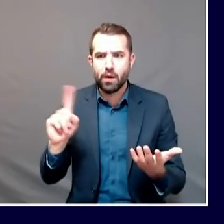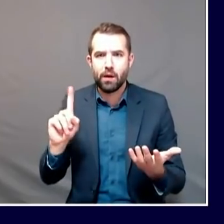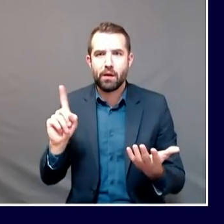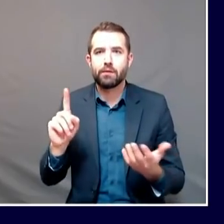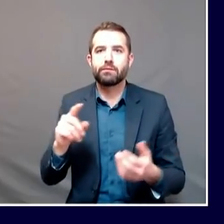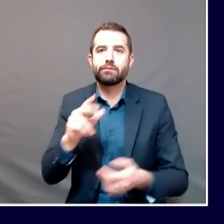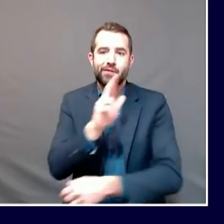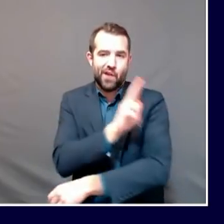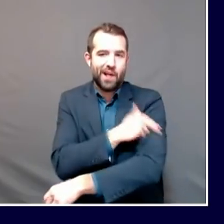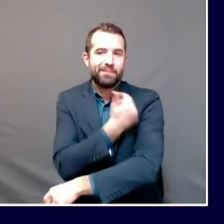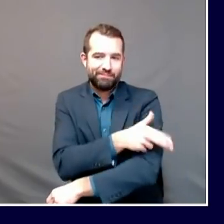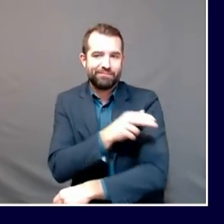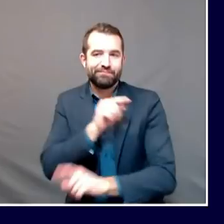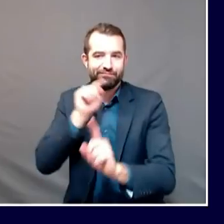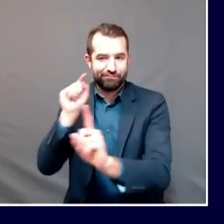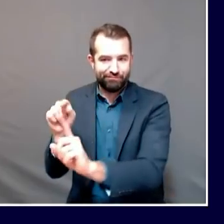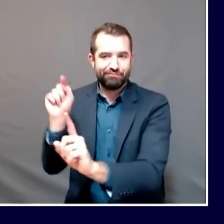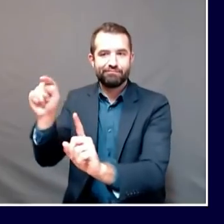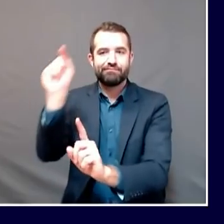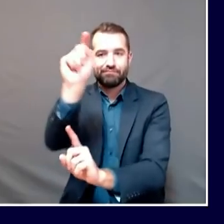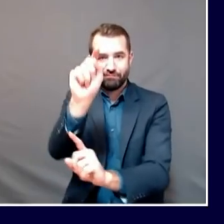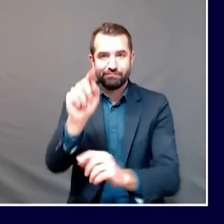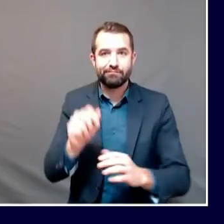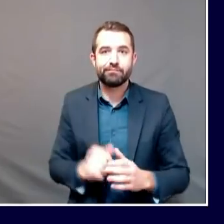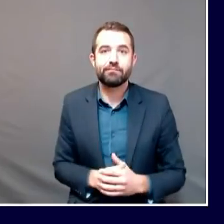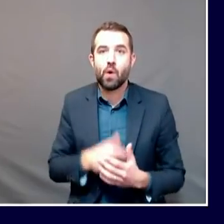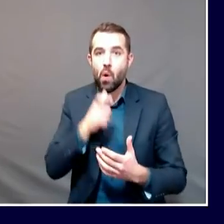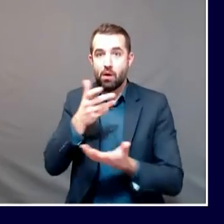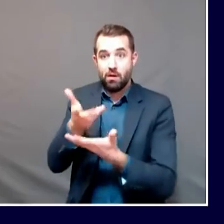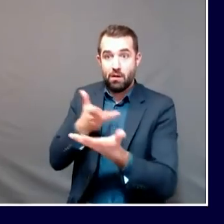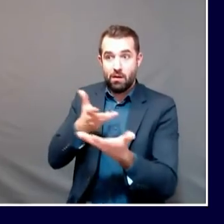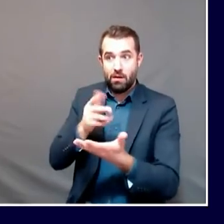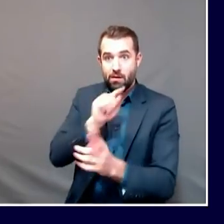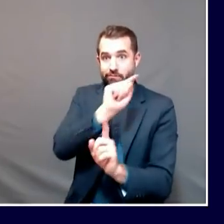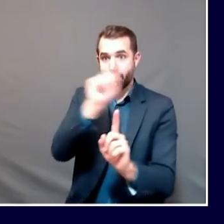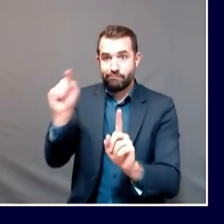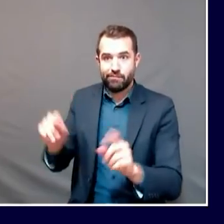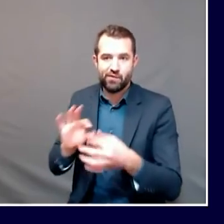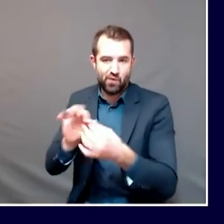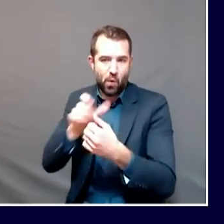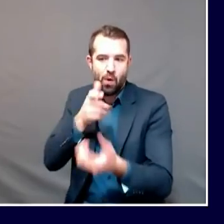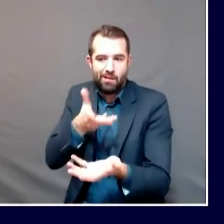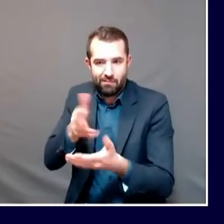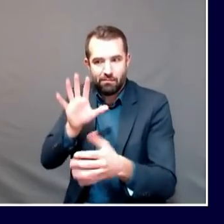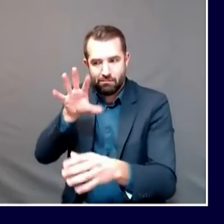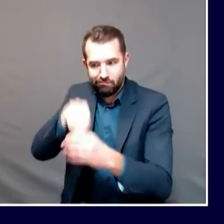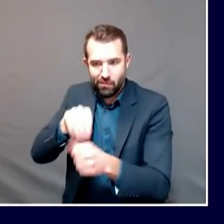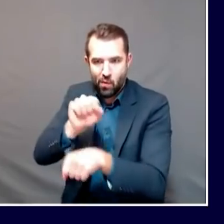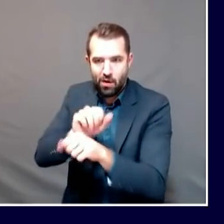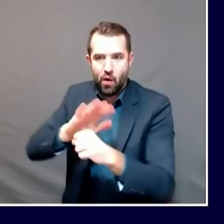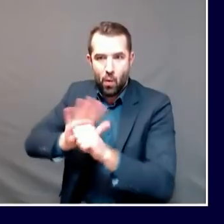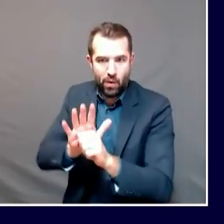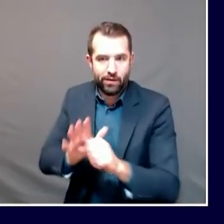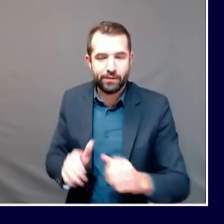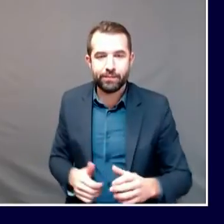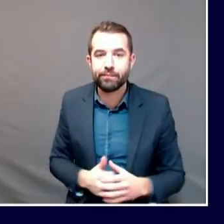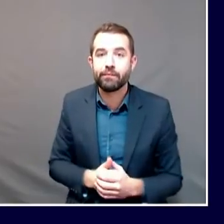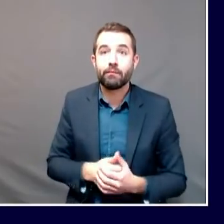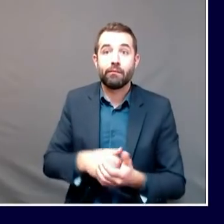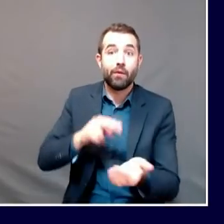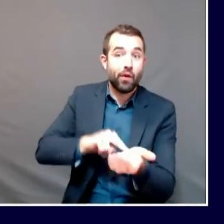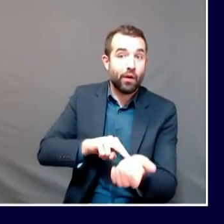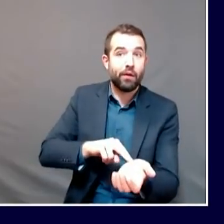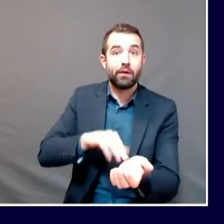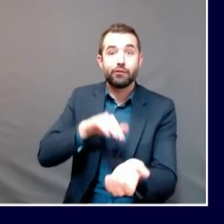who are among the first to receive the vaccine, and those who are being vaccinated are healthcare providers who are at